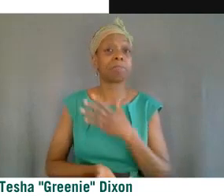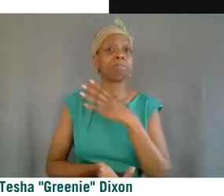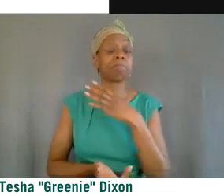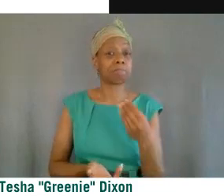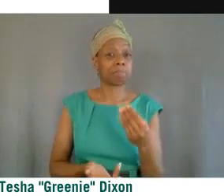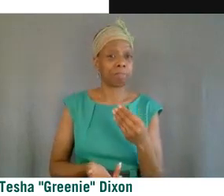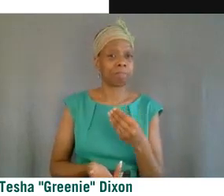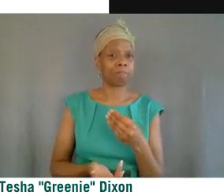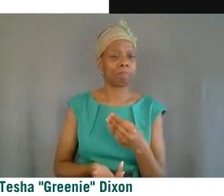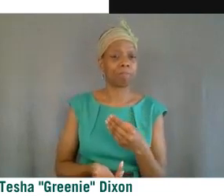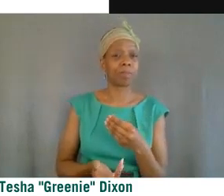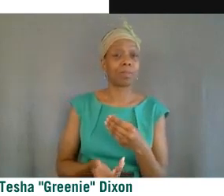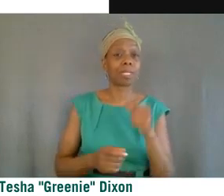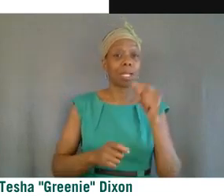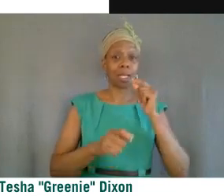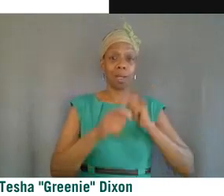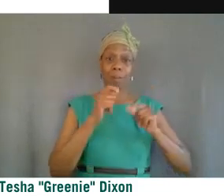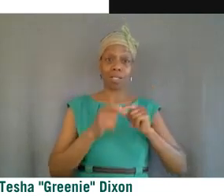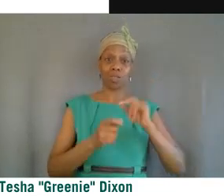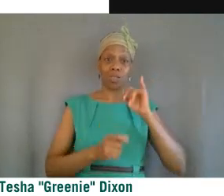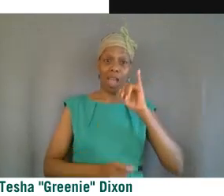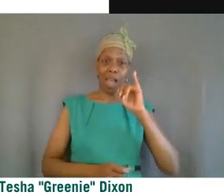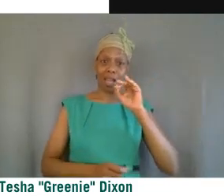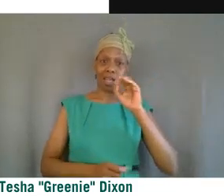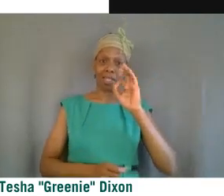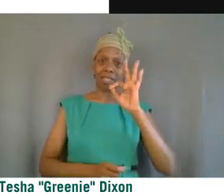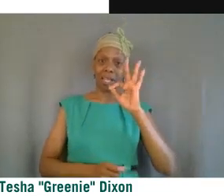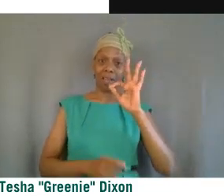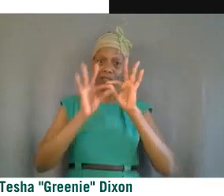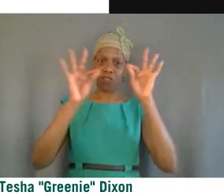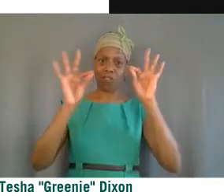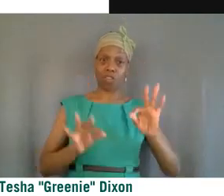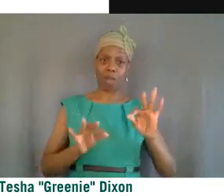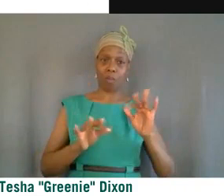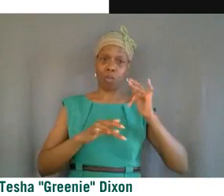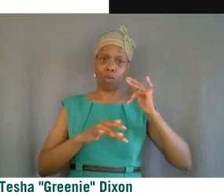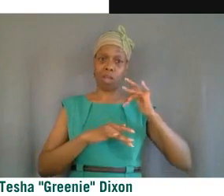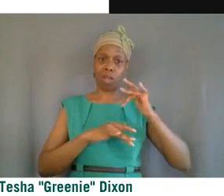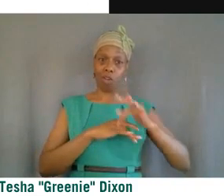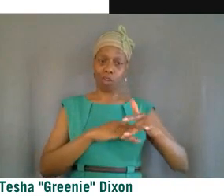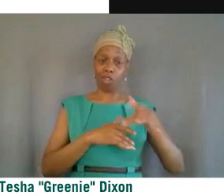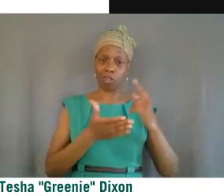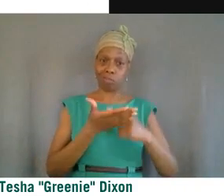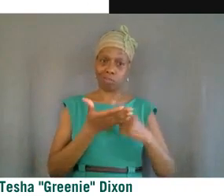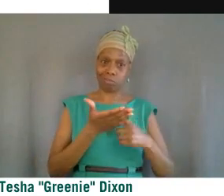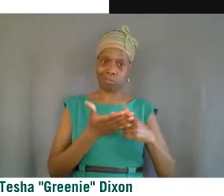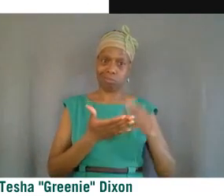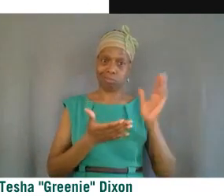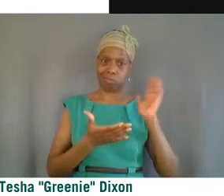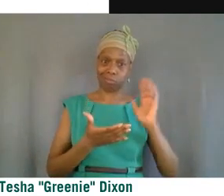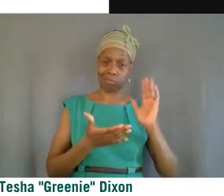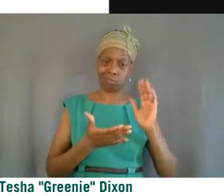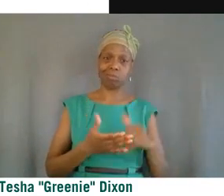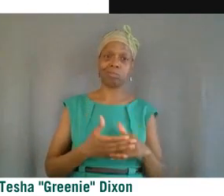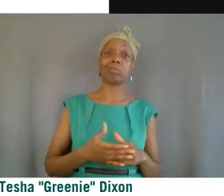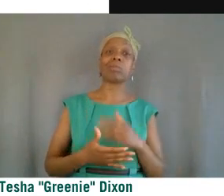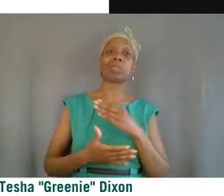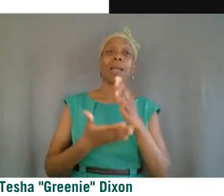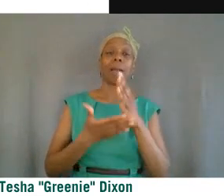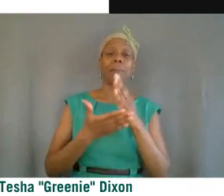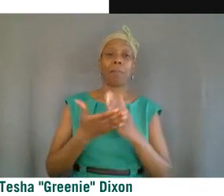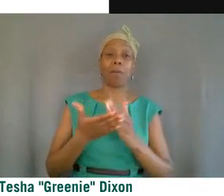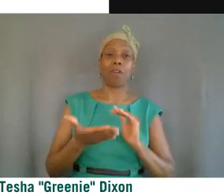it gets back to that ICF framework that we discussed previously. And part of how we think about